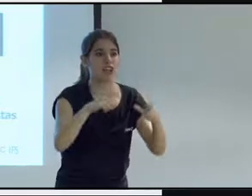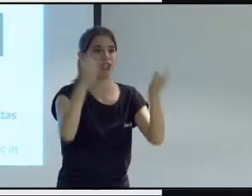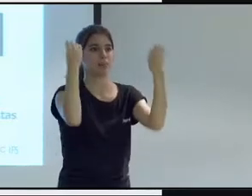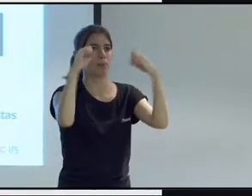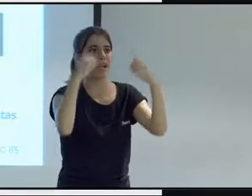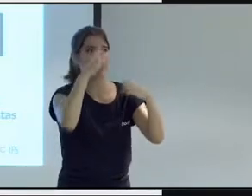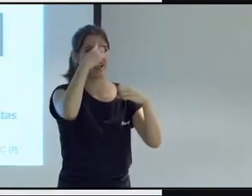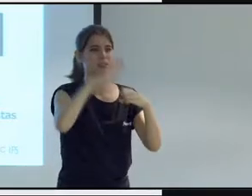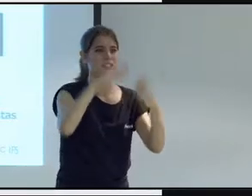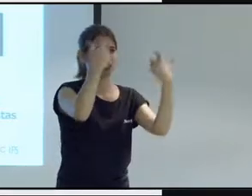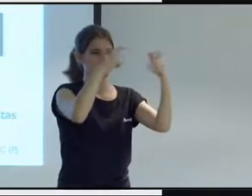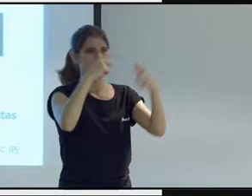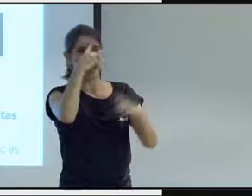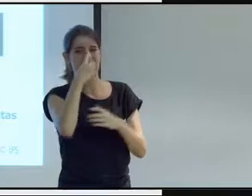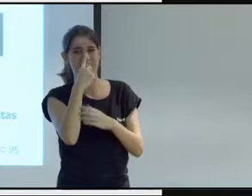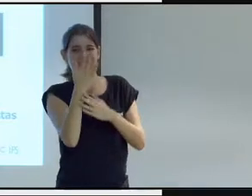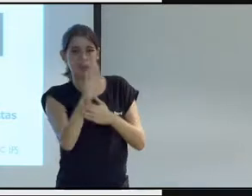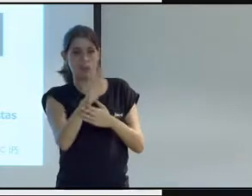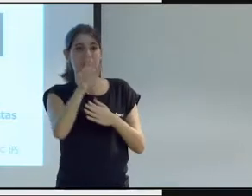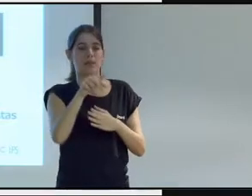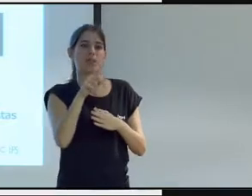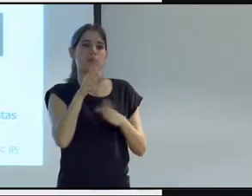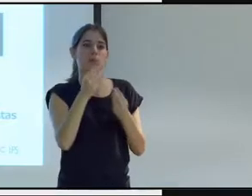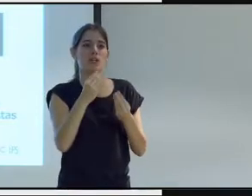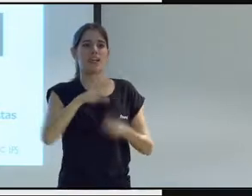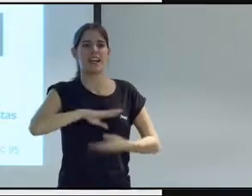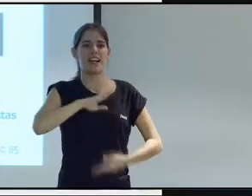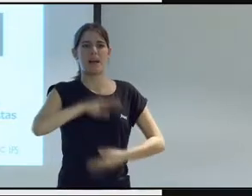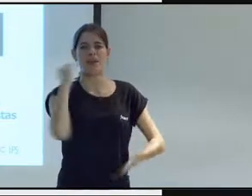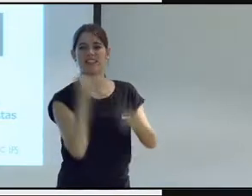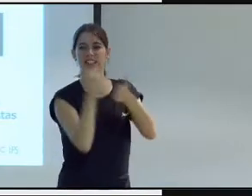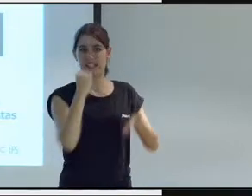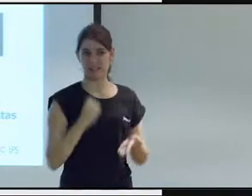speak about surroundings, practices, and